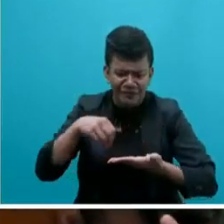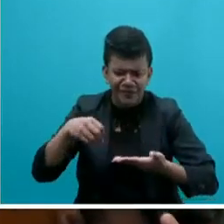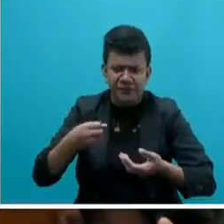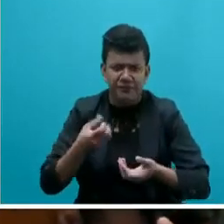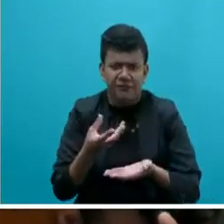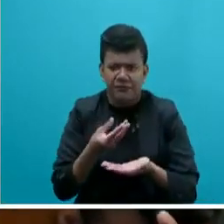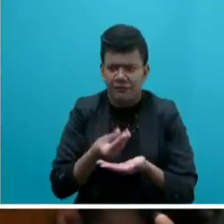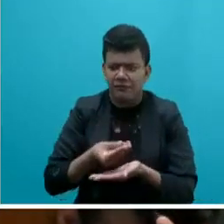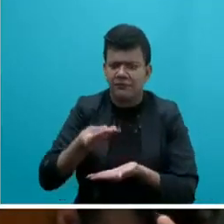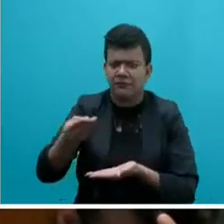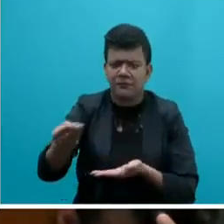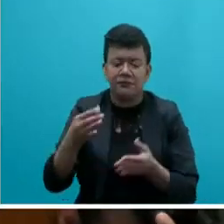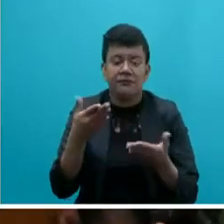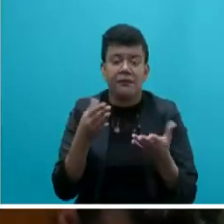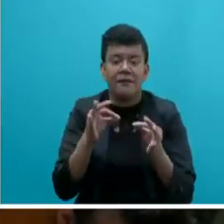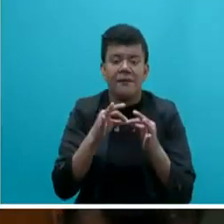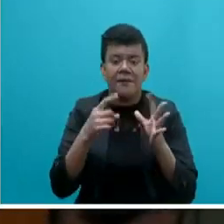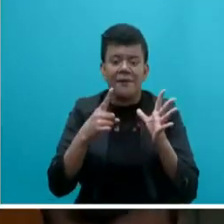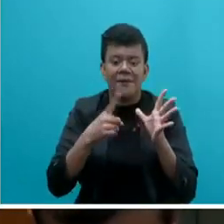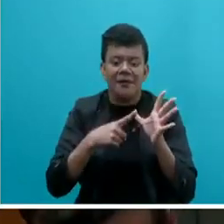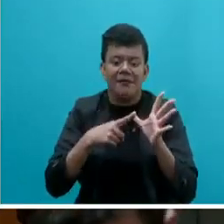farm in Kulukulu, Singatoka.